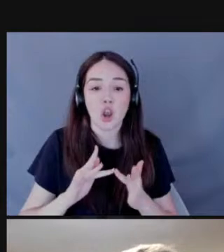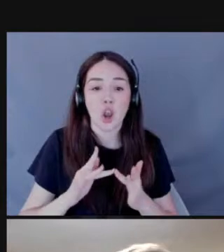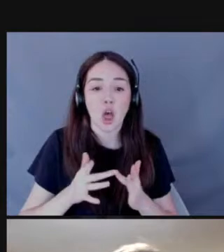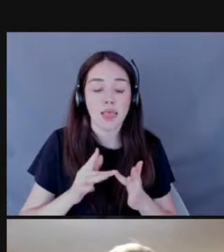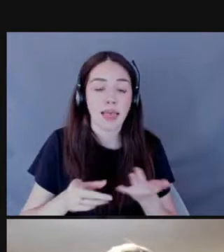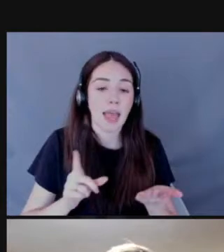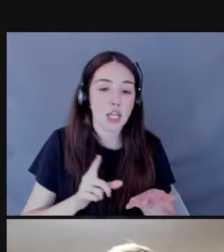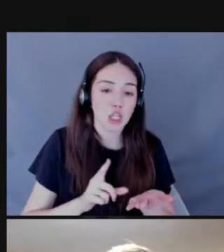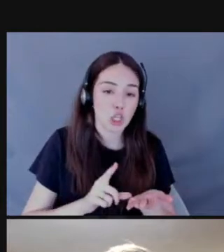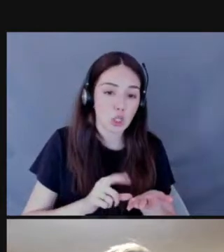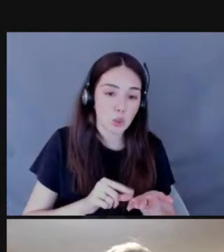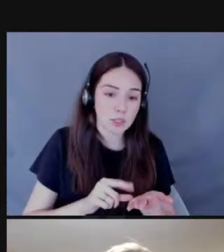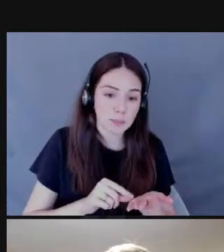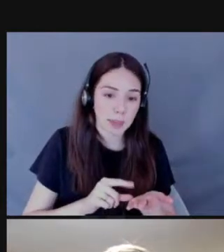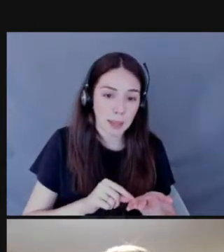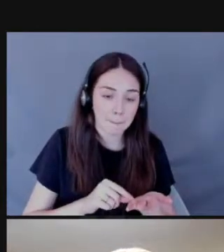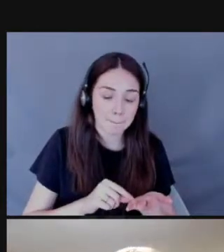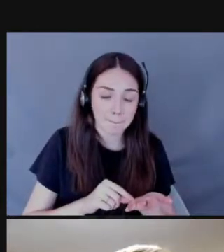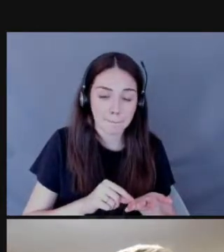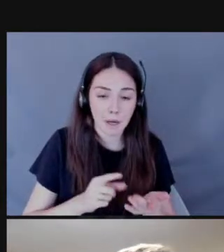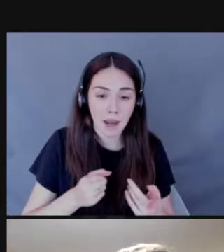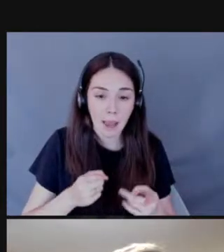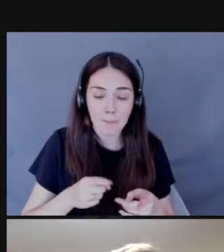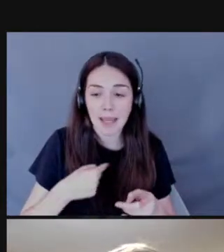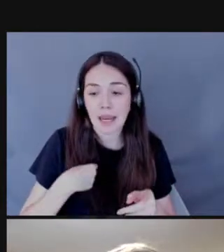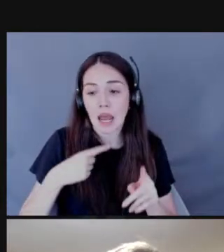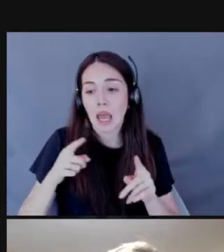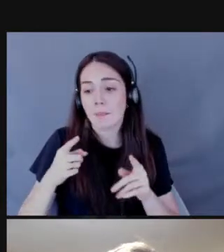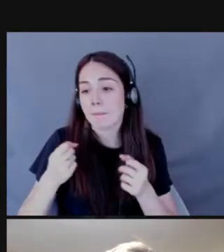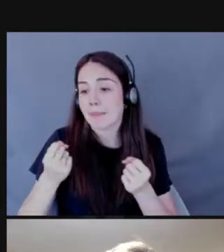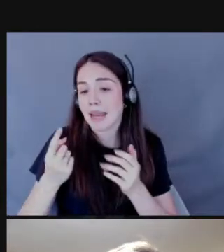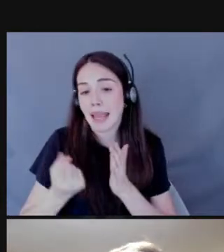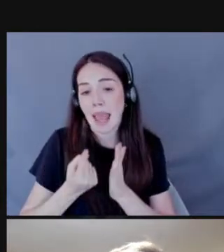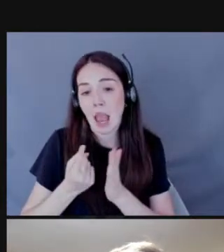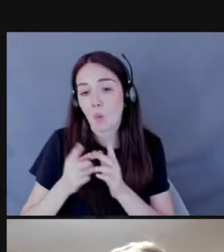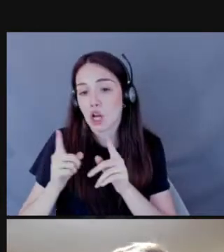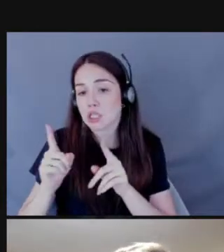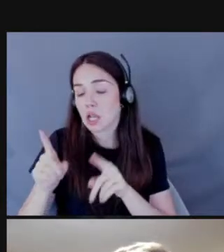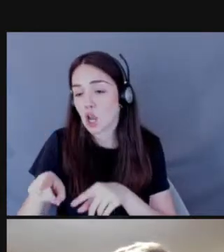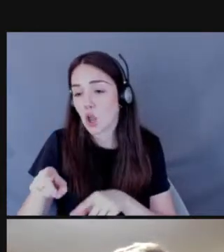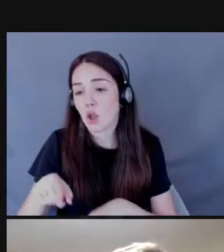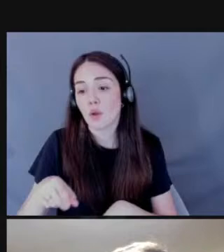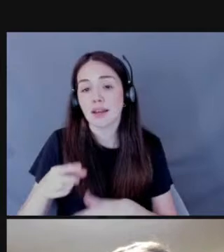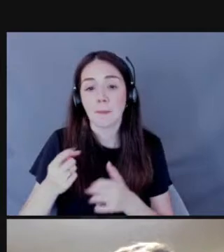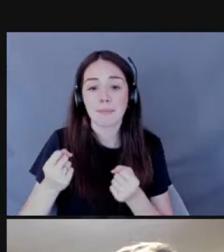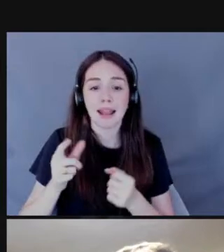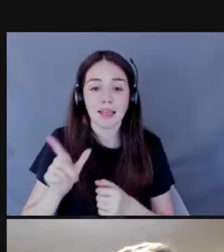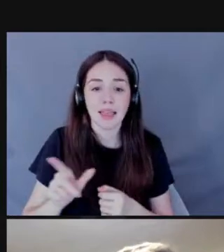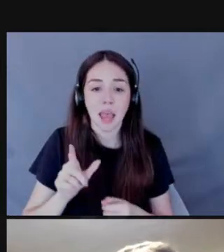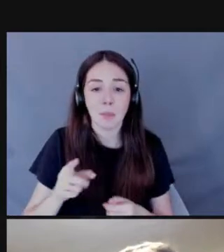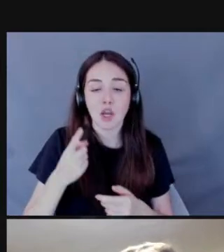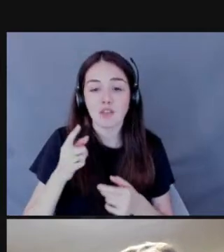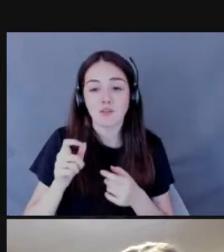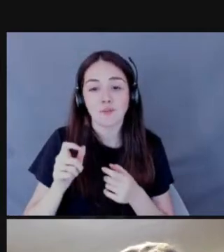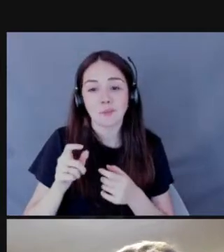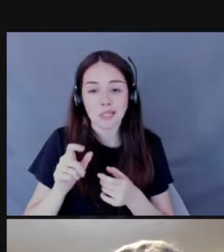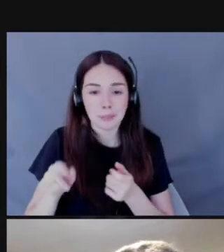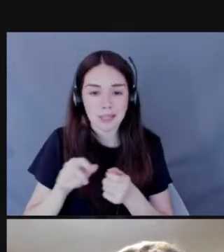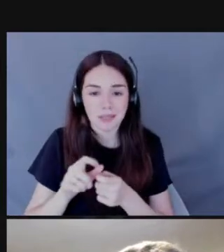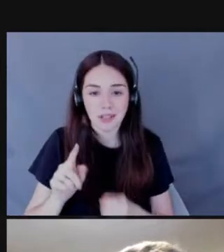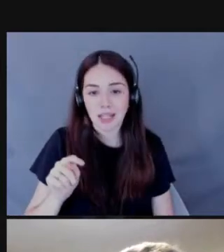repositories. I spent hours at local libraries. The Talbot Library particularly has microfilm after microfilm